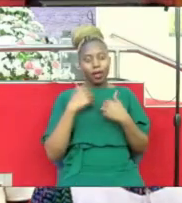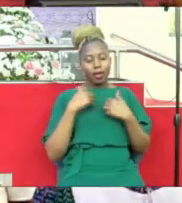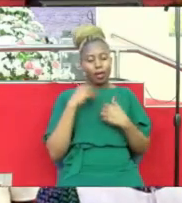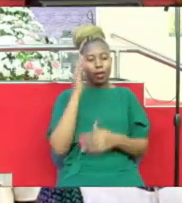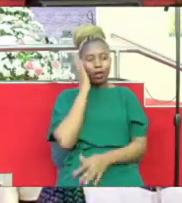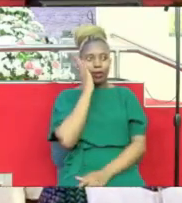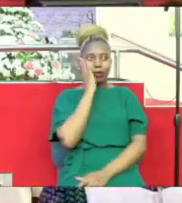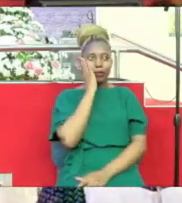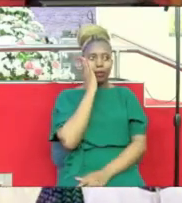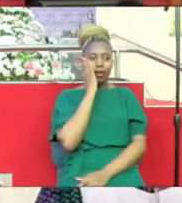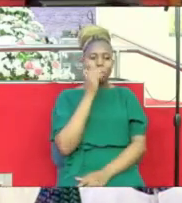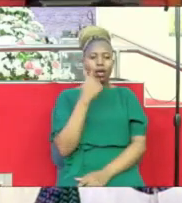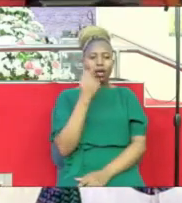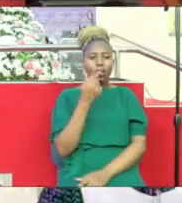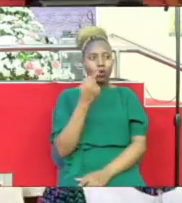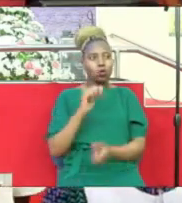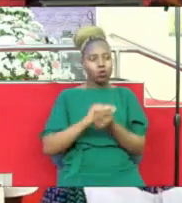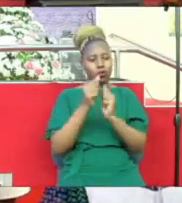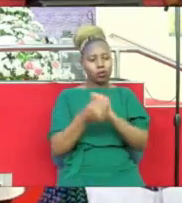that called his name Micaiah.